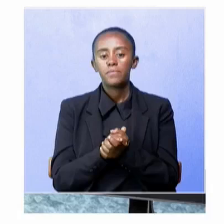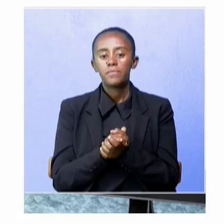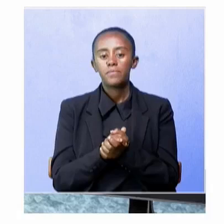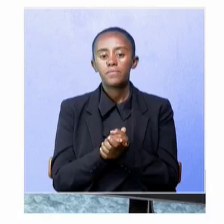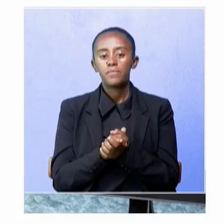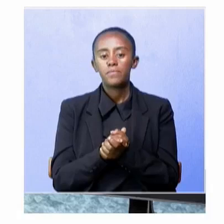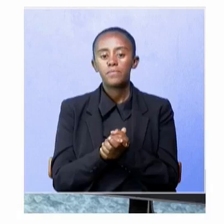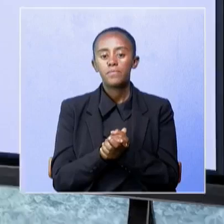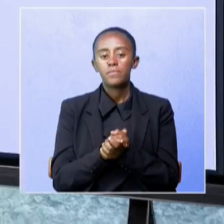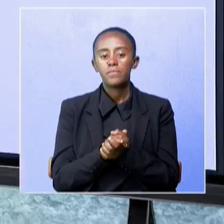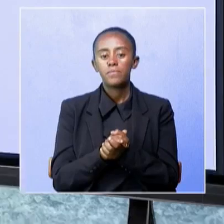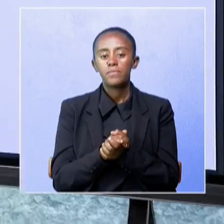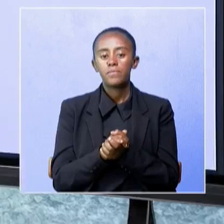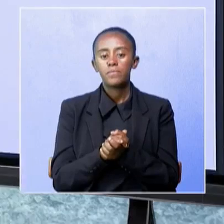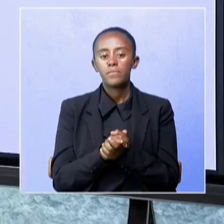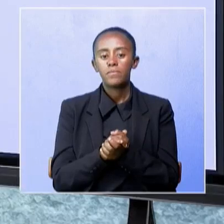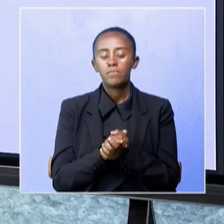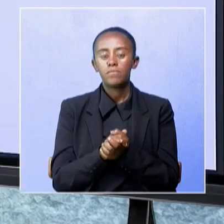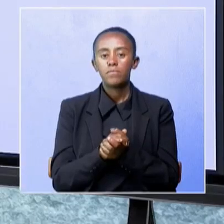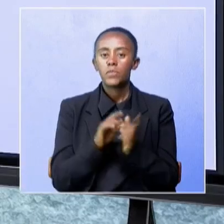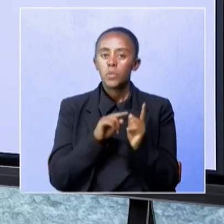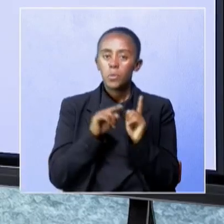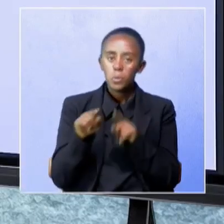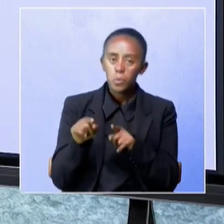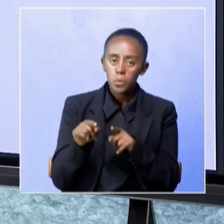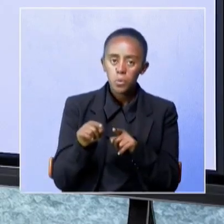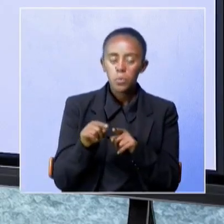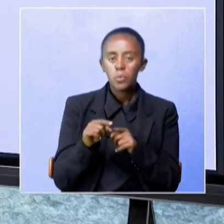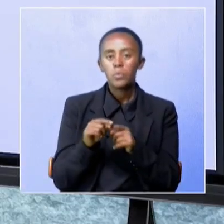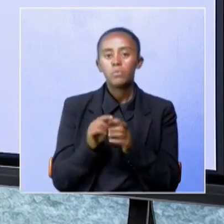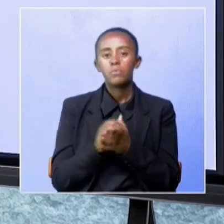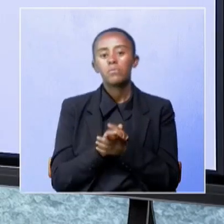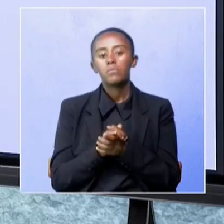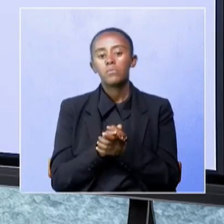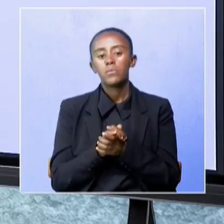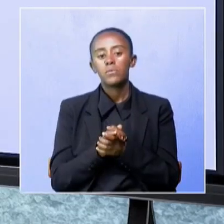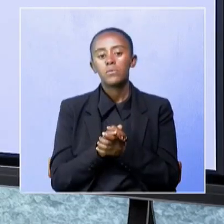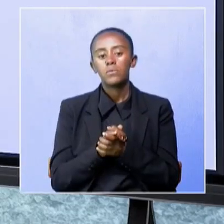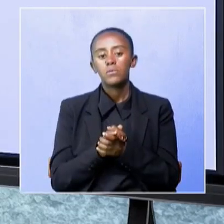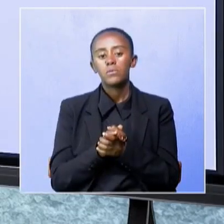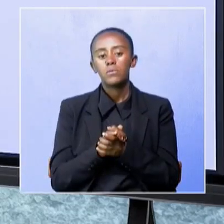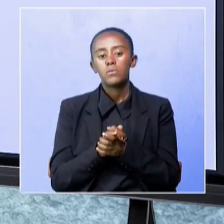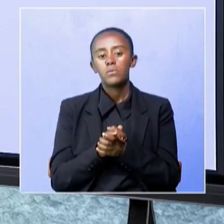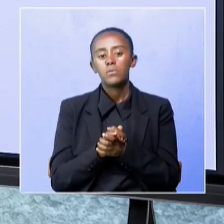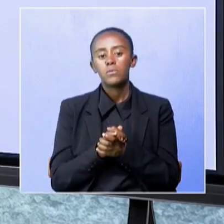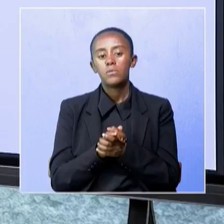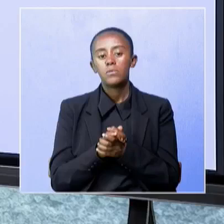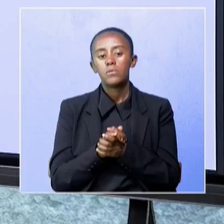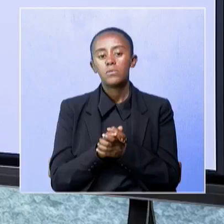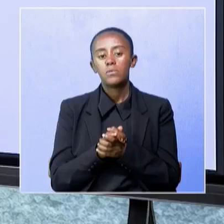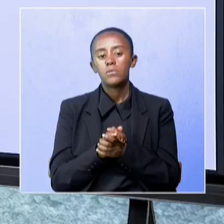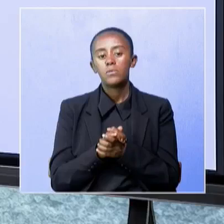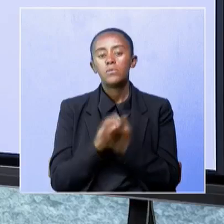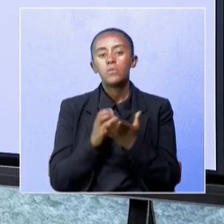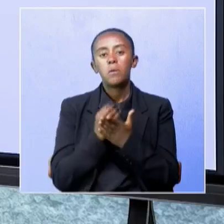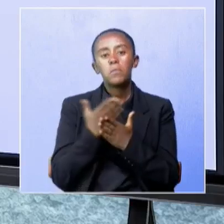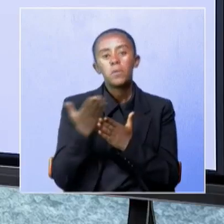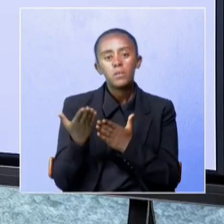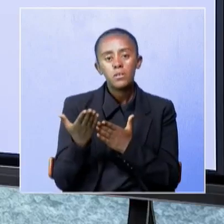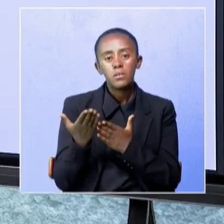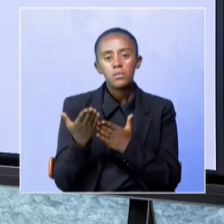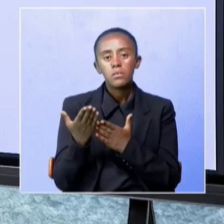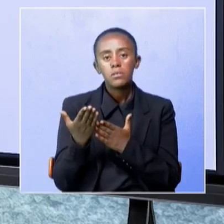go. It could be from its restraint. It could be something might be